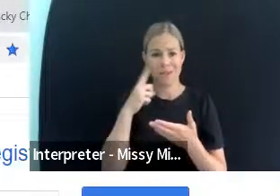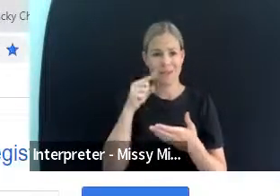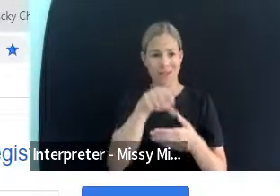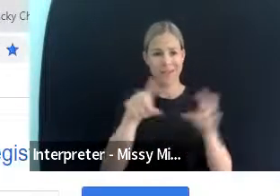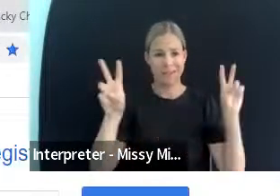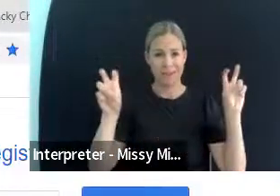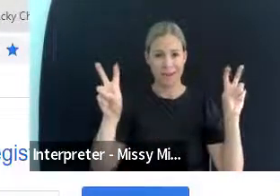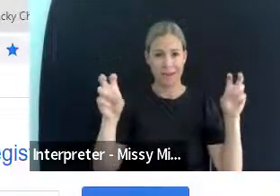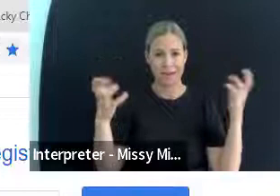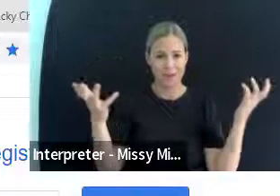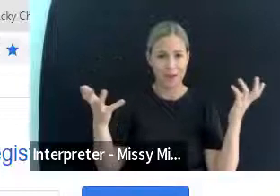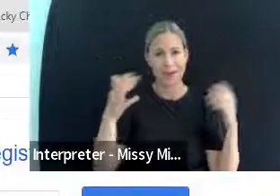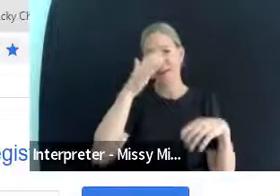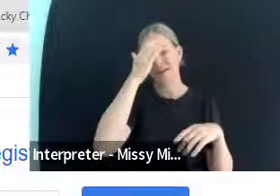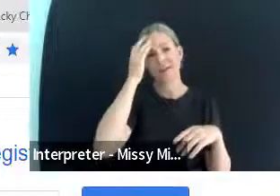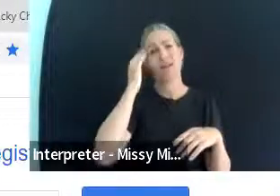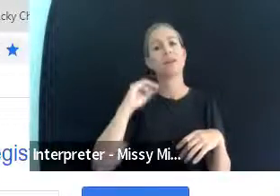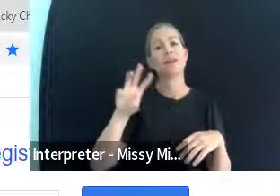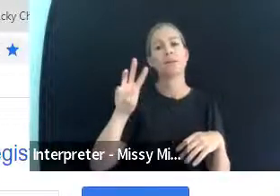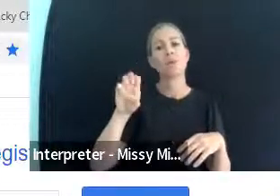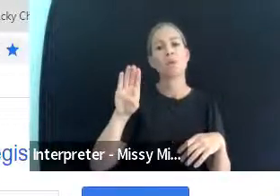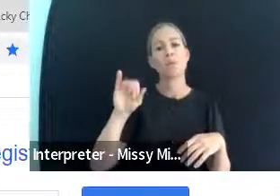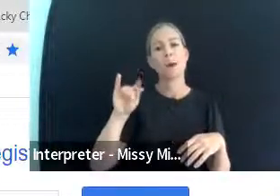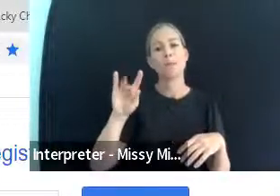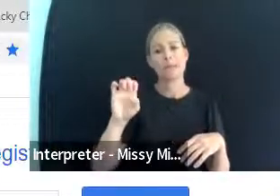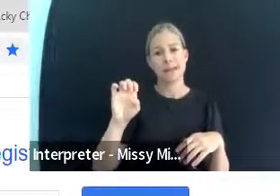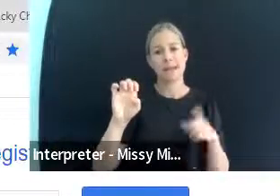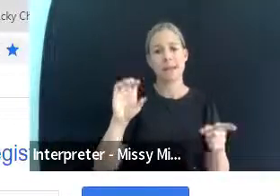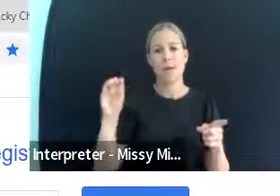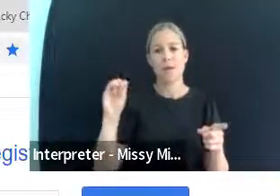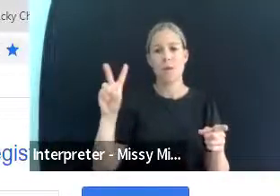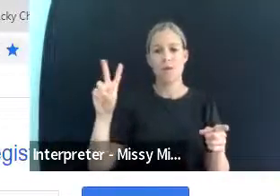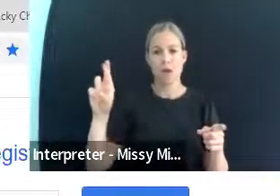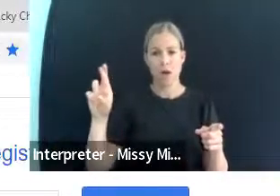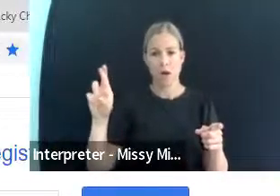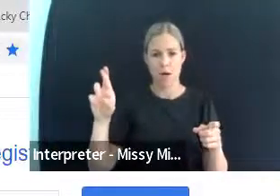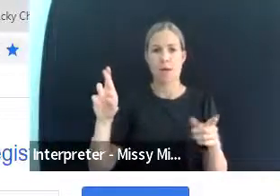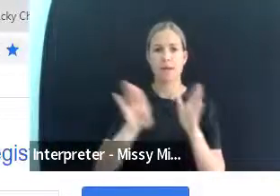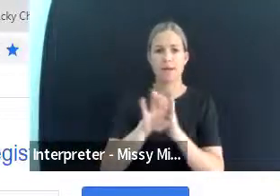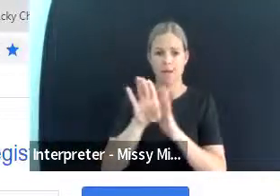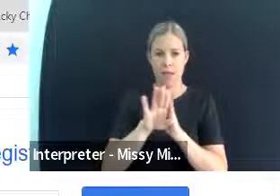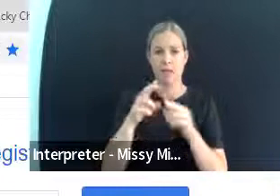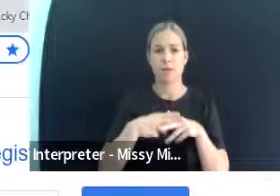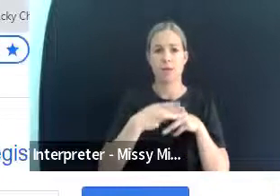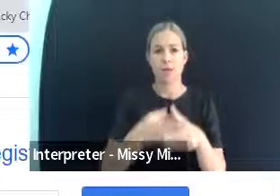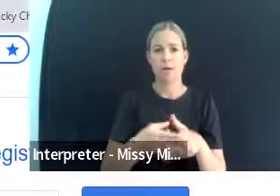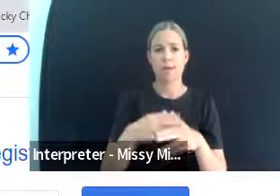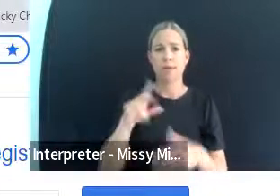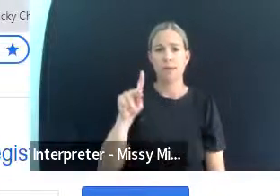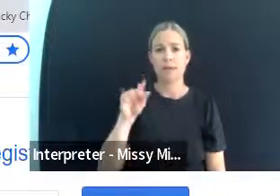are a website that the Office of Vocational Rehabilitation has invested in, which is called Kentucky Disability Benefits